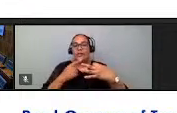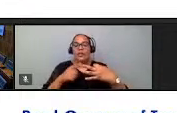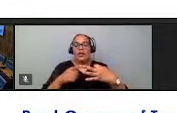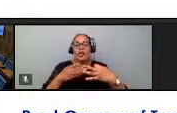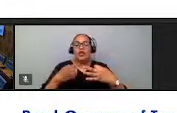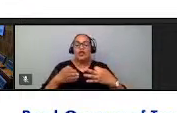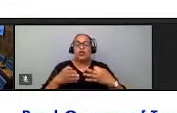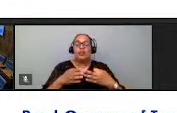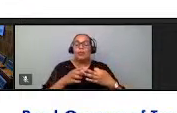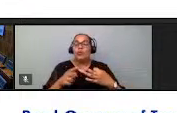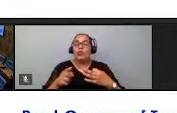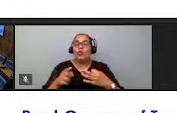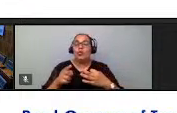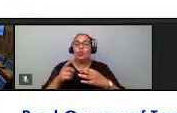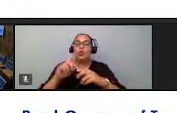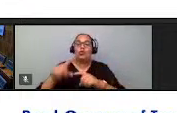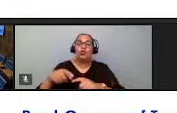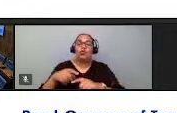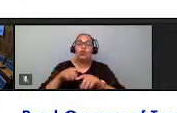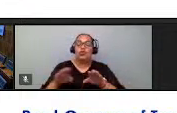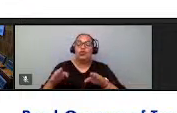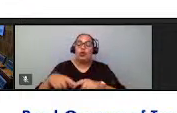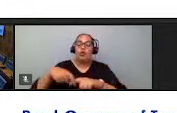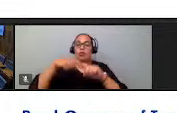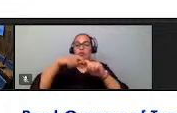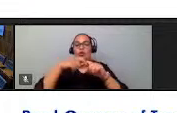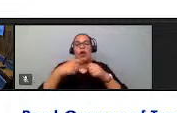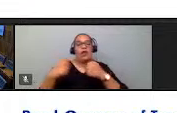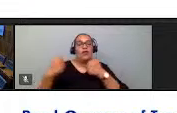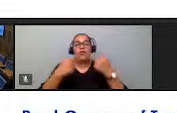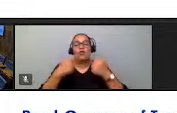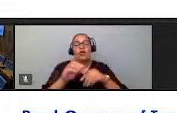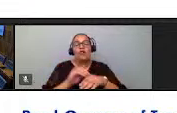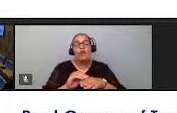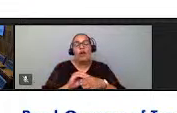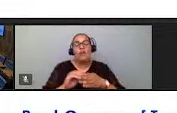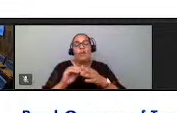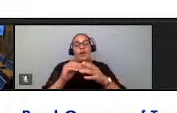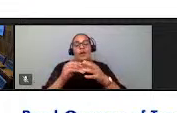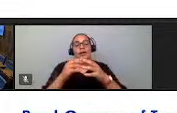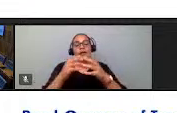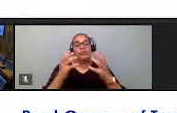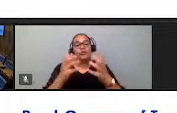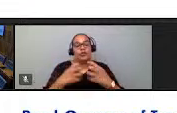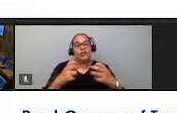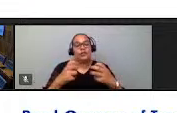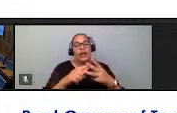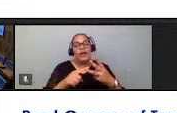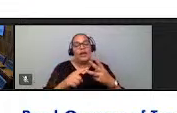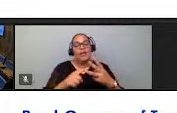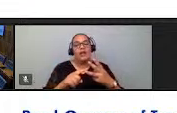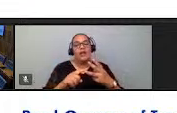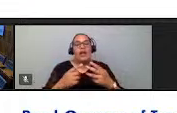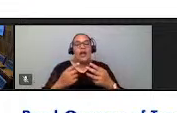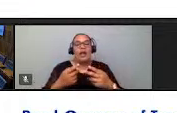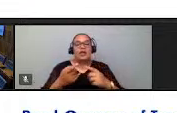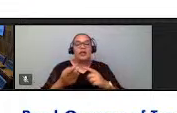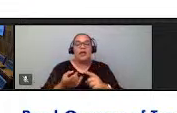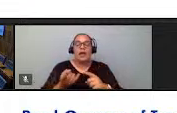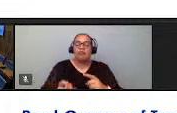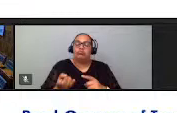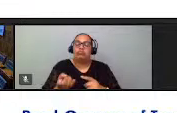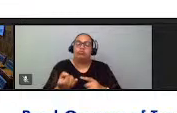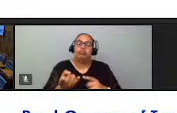shore crane the rubber tide gantries and the haulers the little tractors that carry the